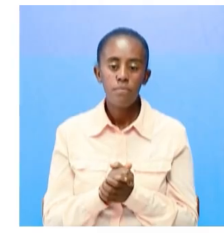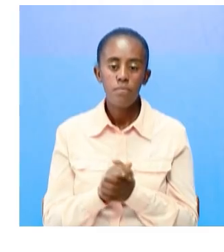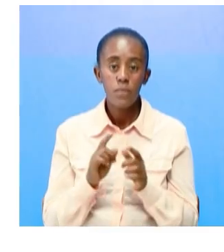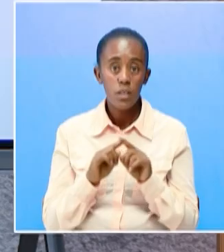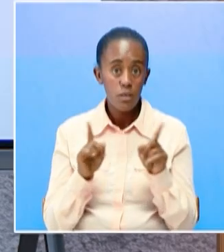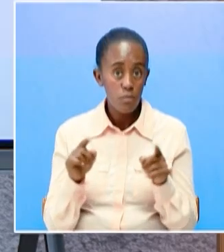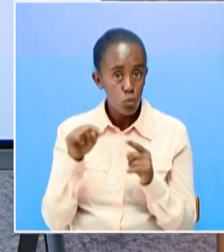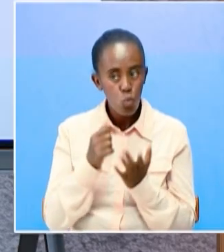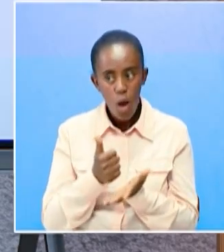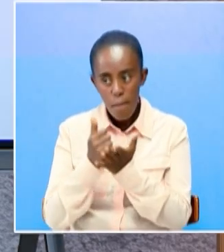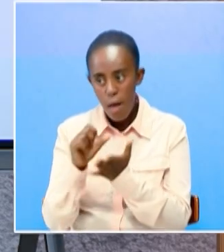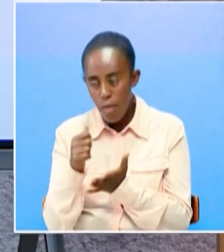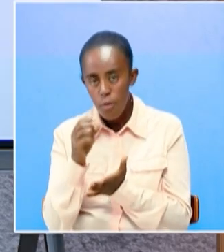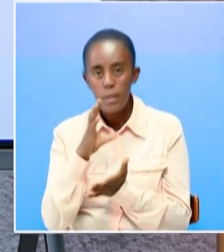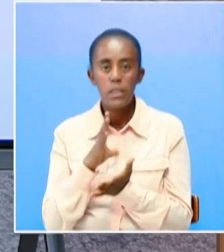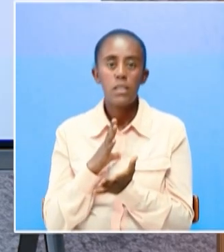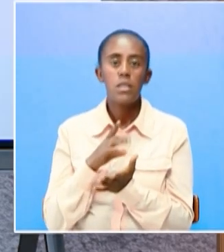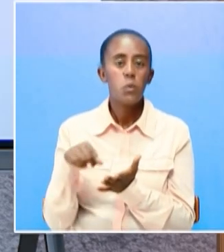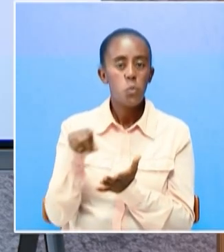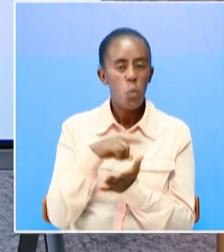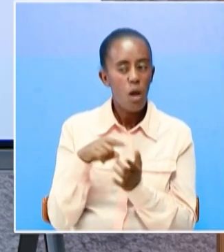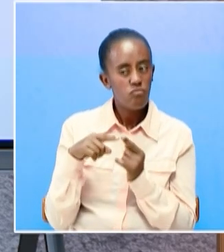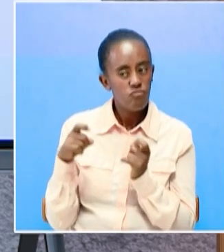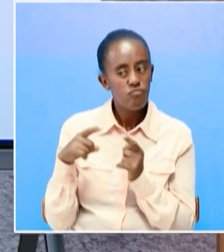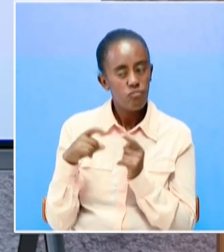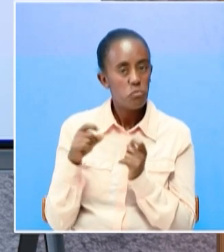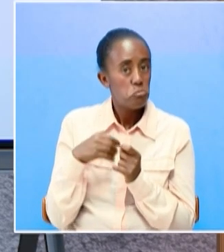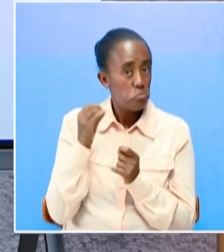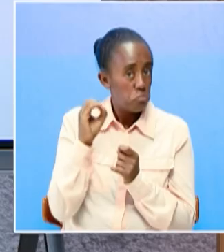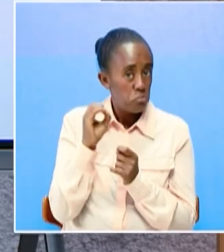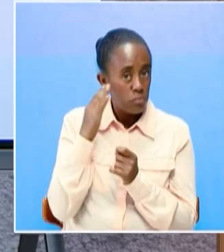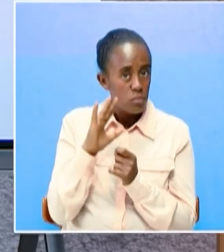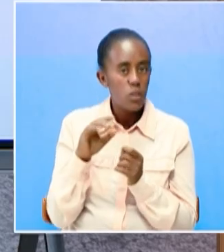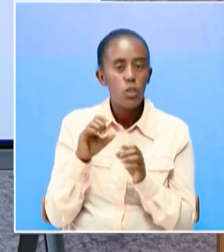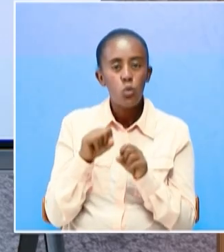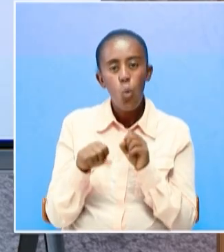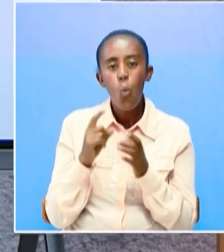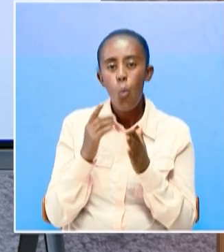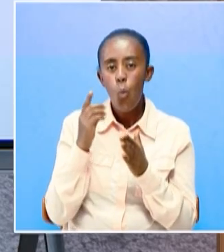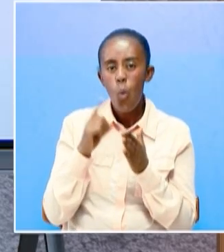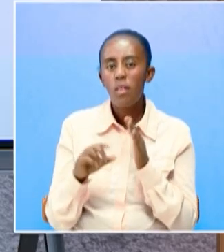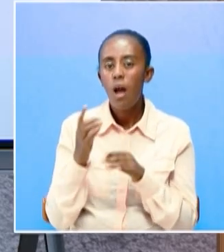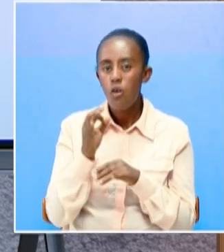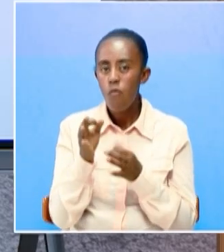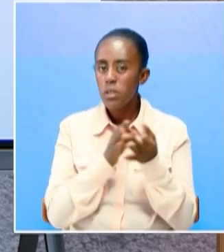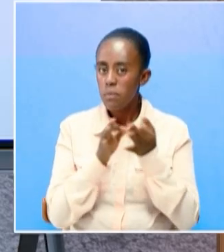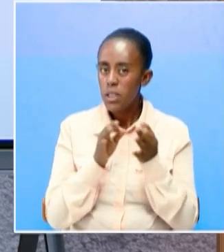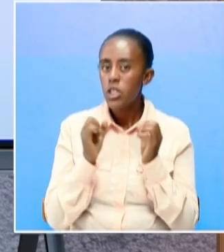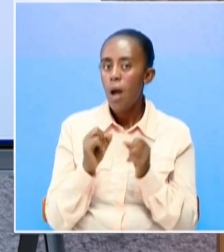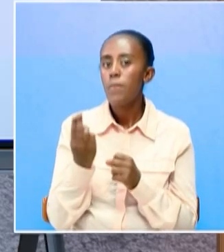especially to help the other persons. You can refuse if you don't know. So what kinds of expressions can be used here?